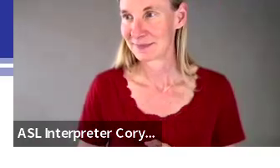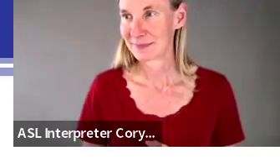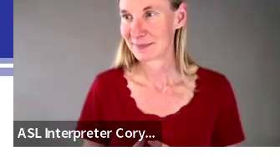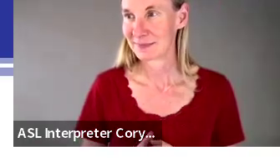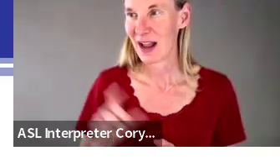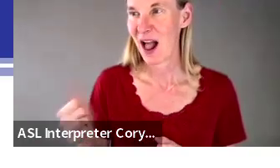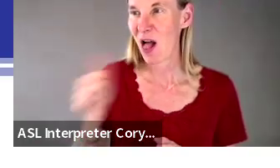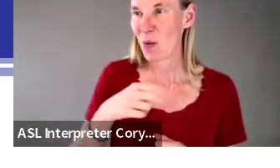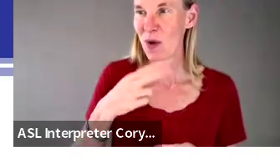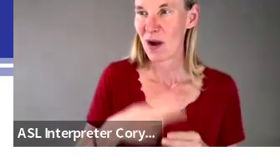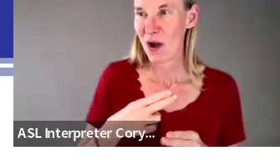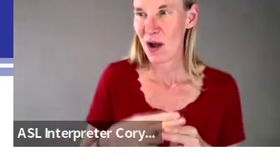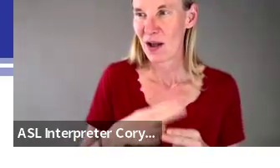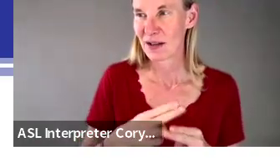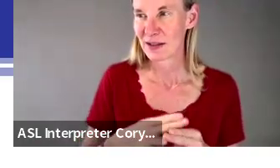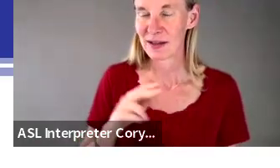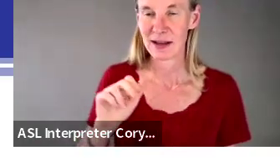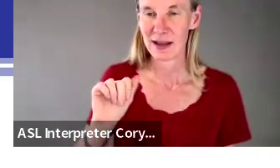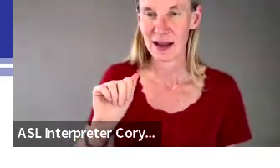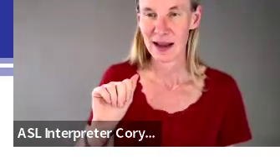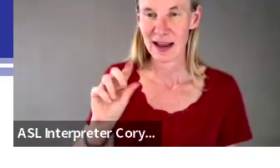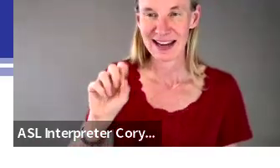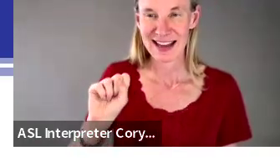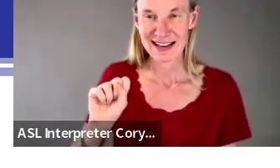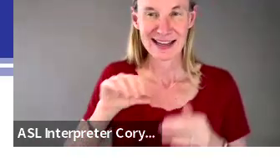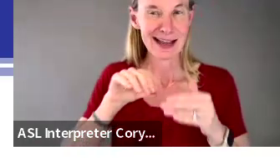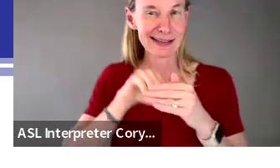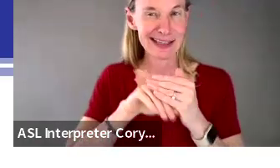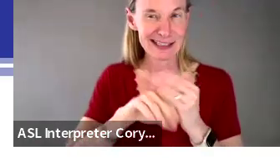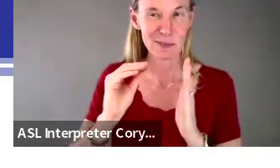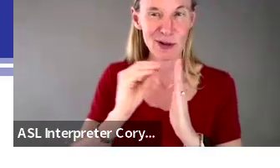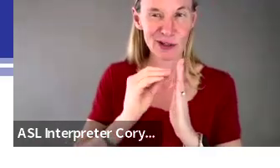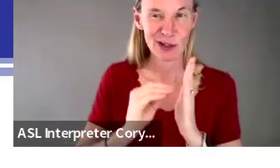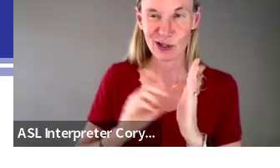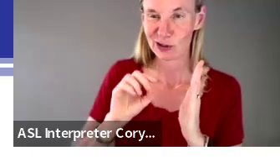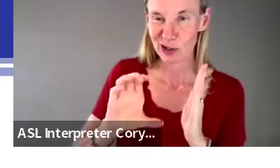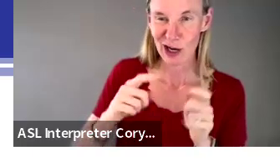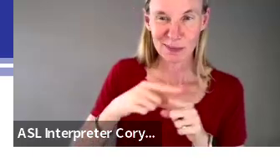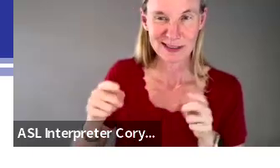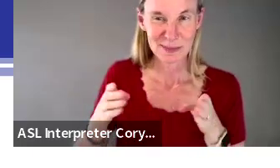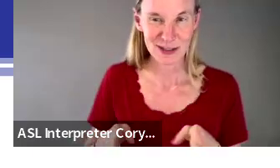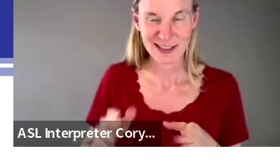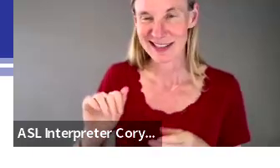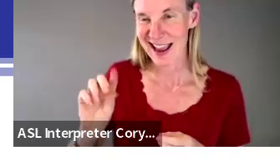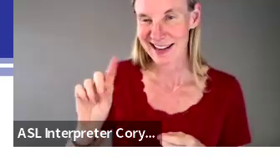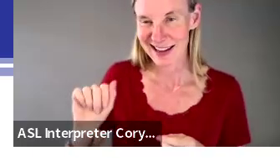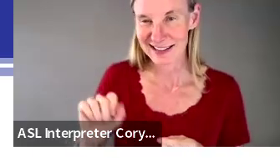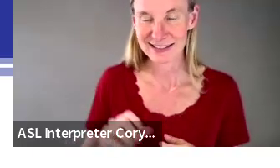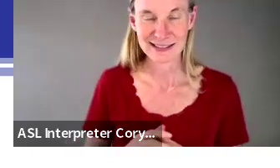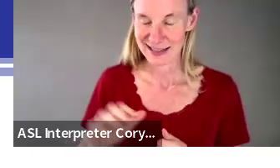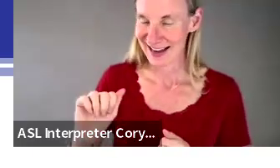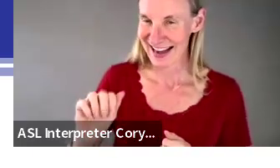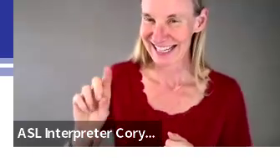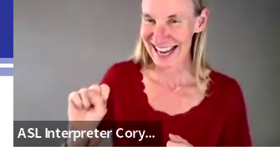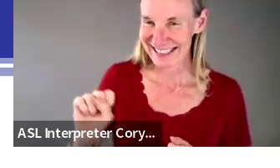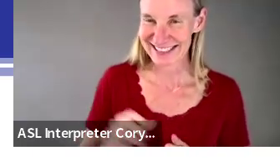certification called the Accessible Document Specialist, or ADS, and folks